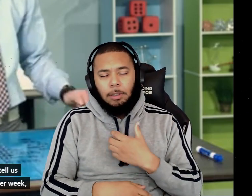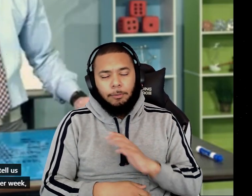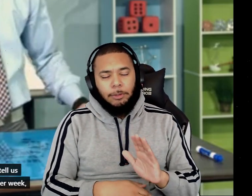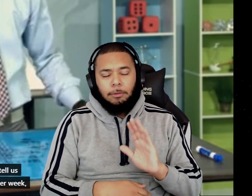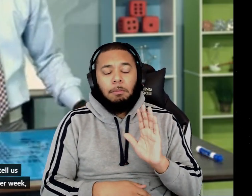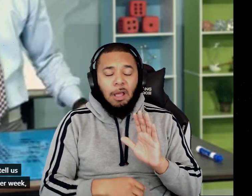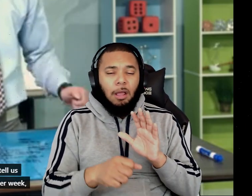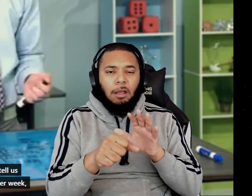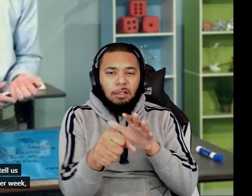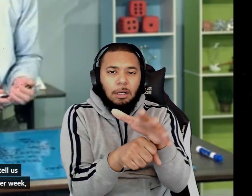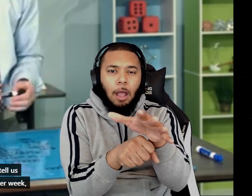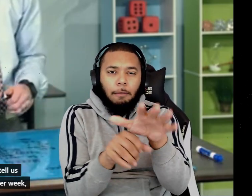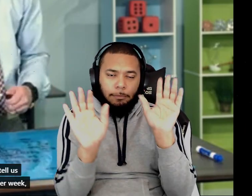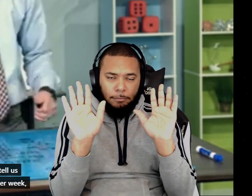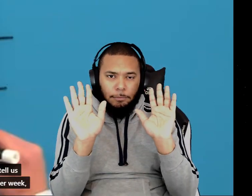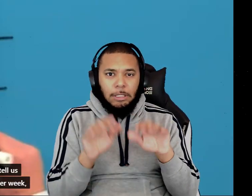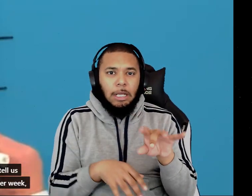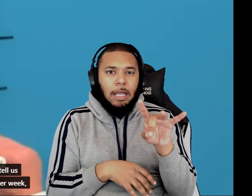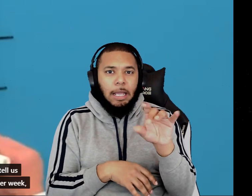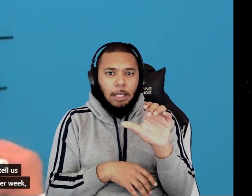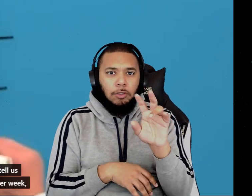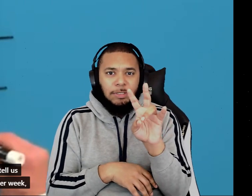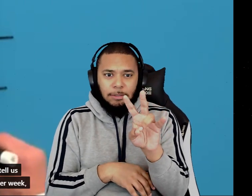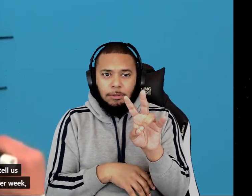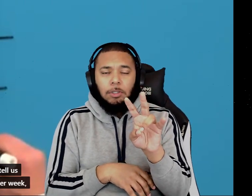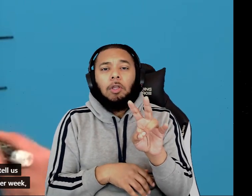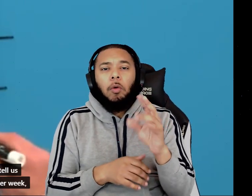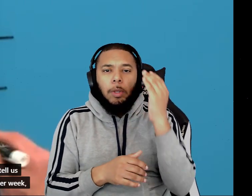good enough number to tell us that we're going to make